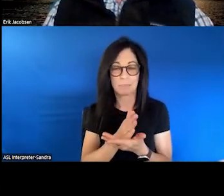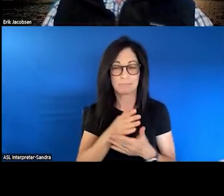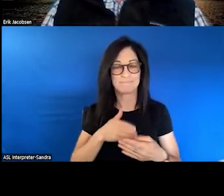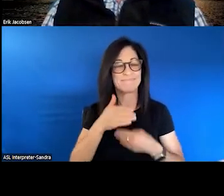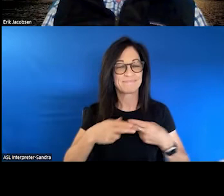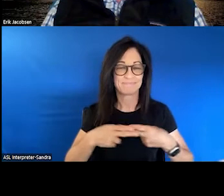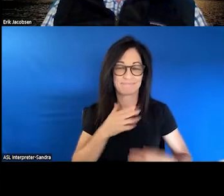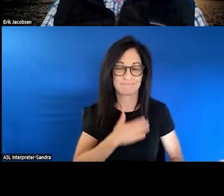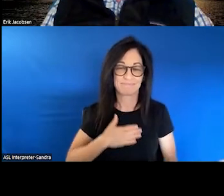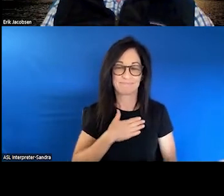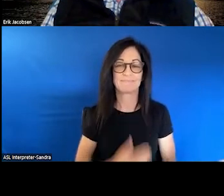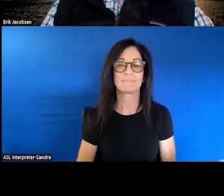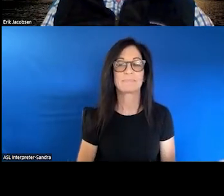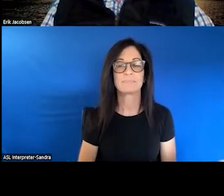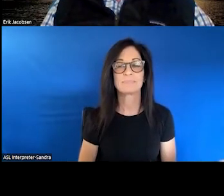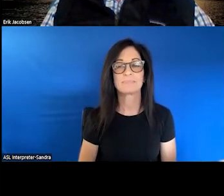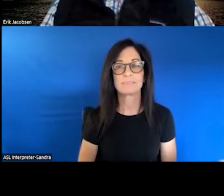please.